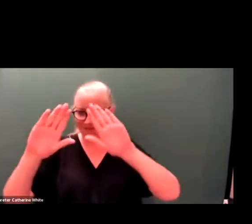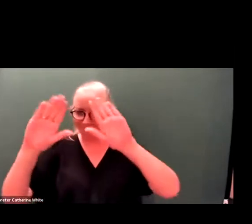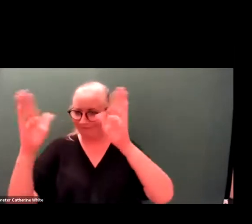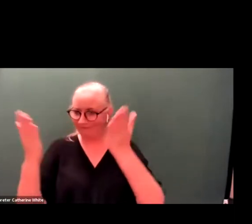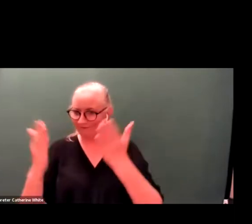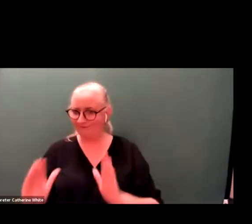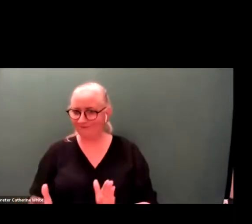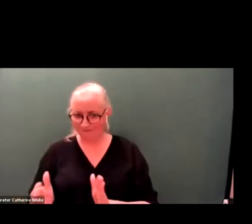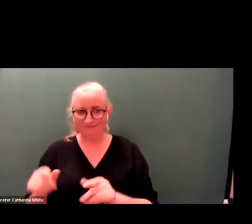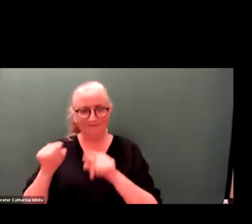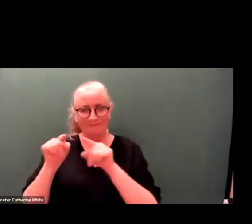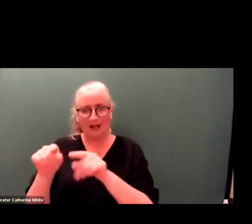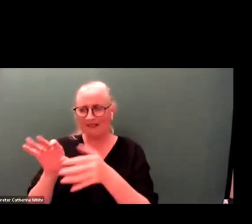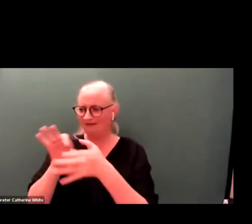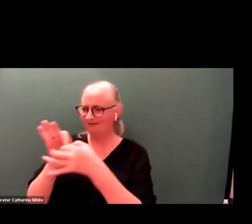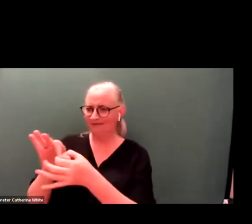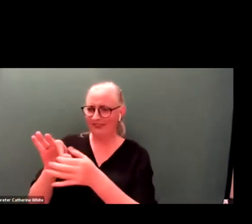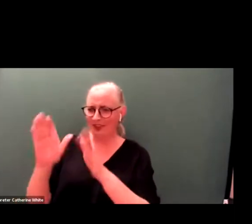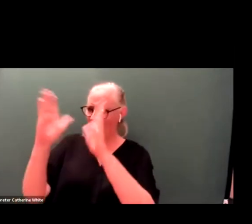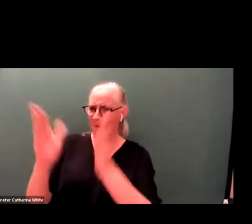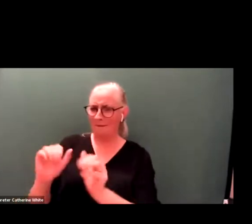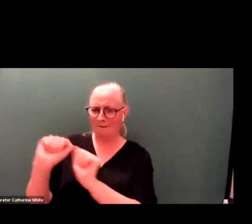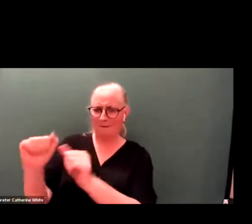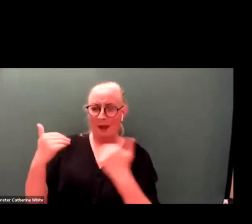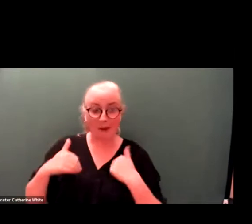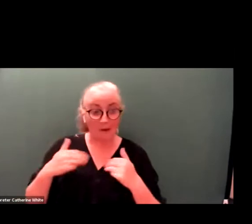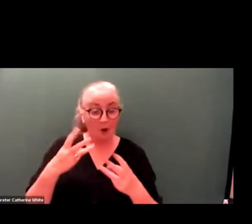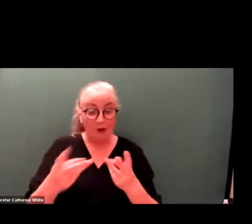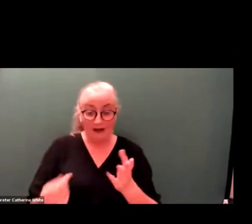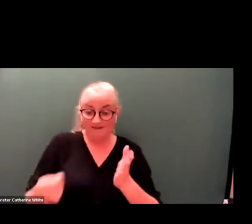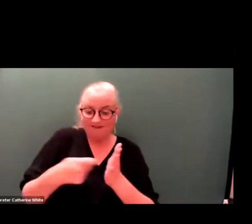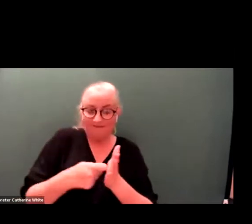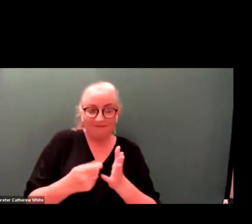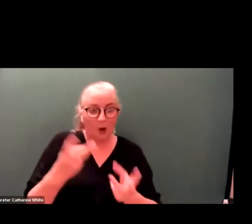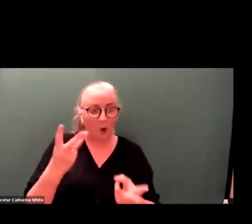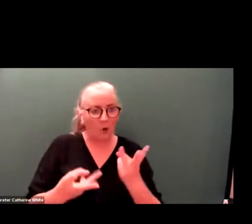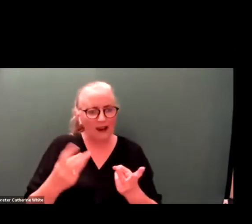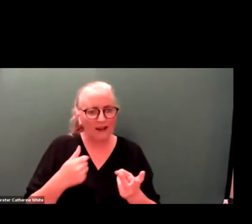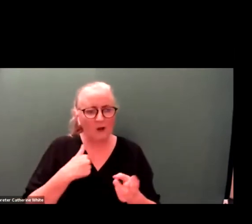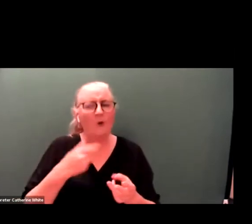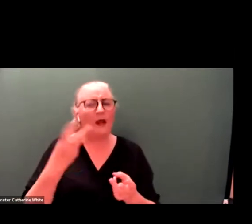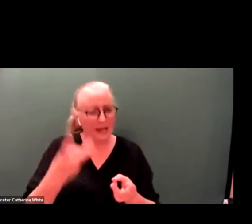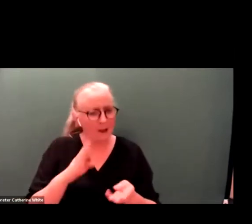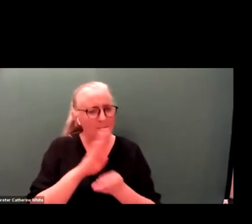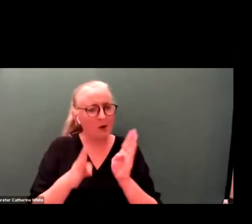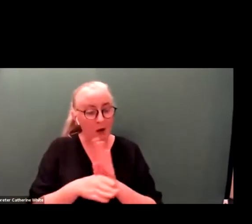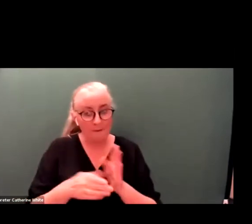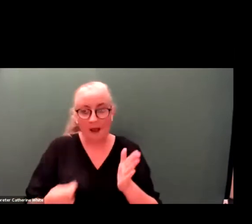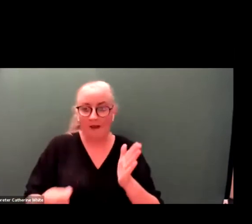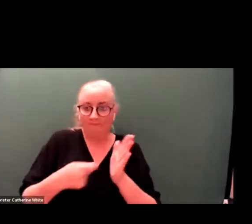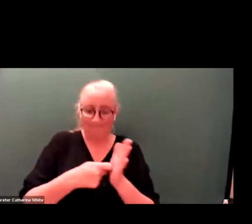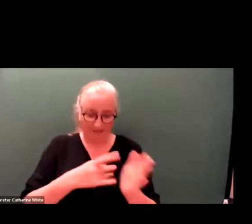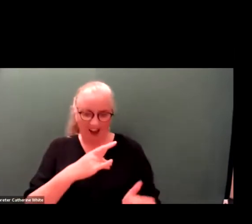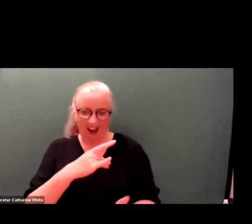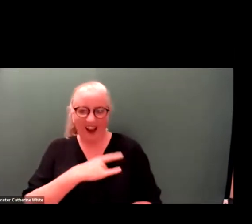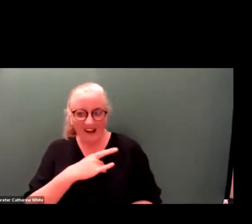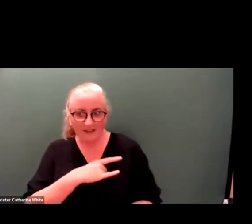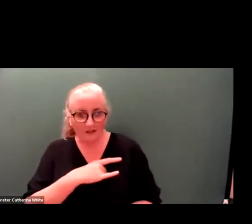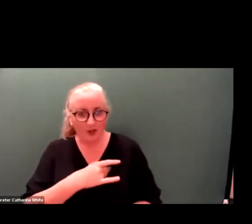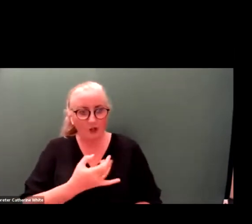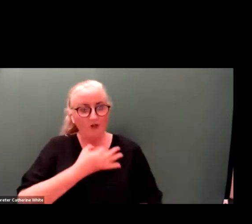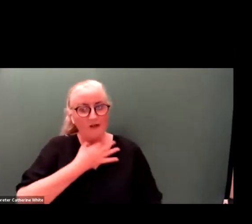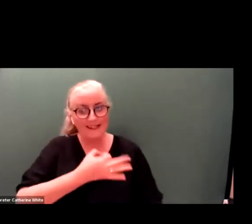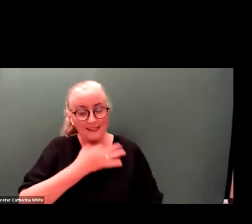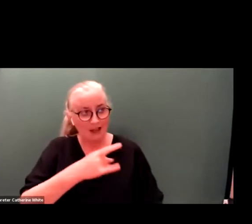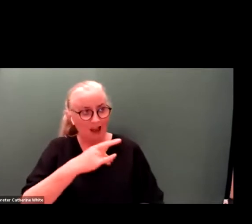traditionally associate with men. And when we put on weight in that area, we start to see an increased cardiovascular risk. So that's an increased risk of heart